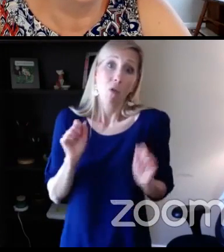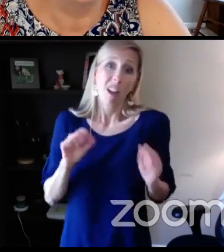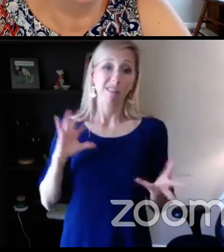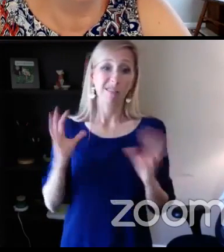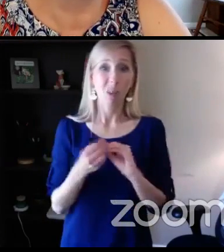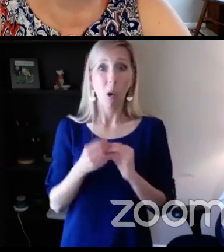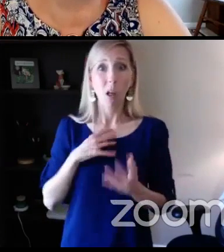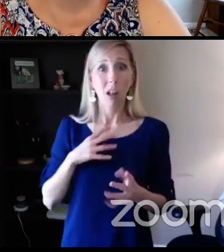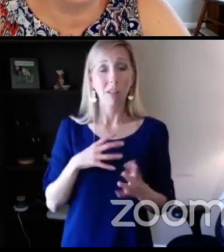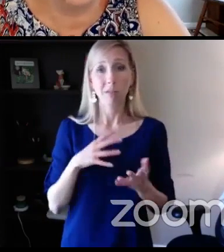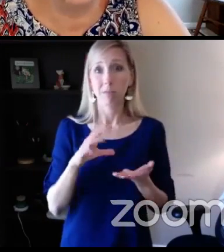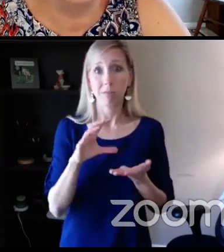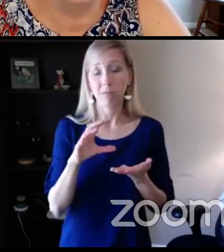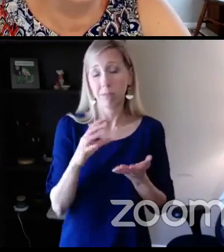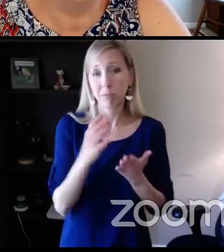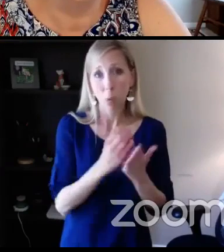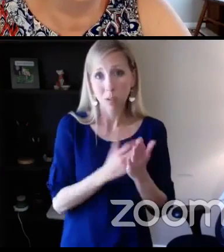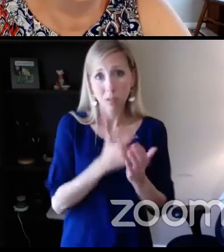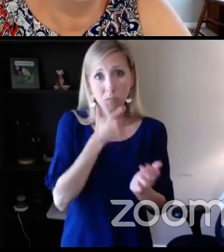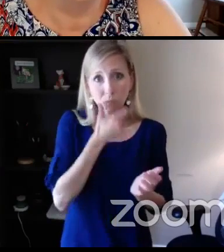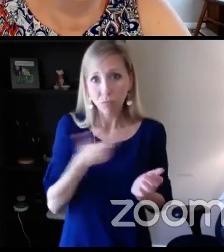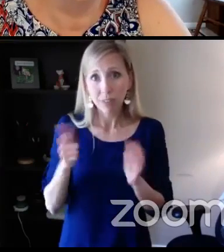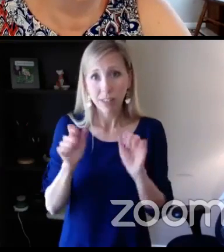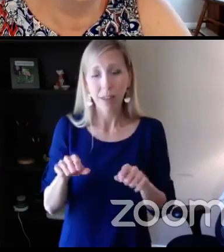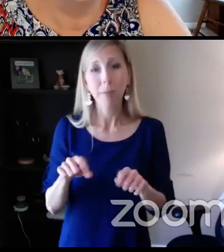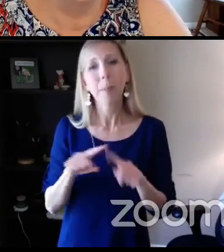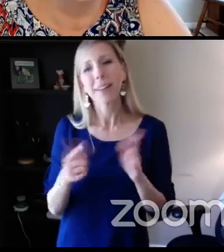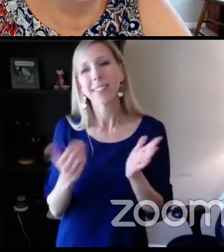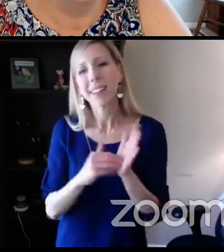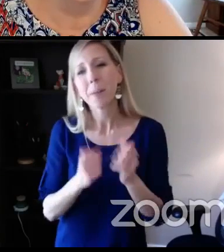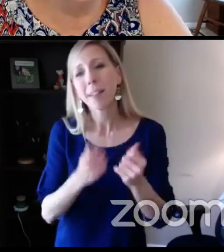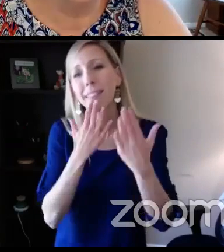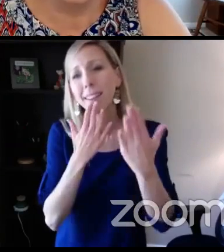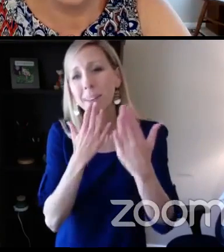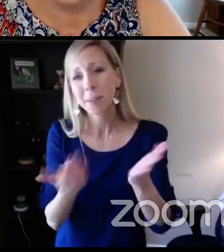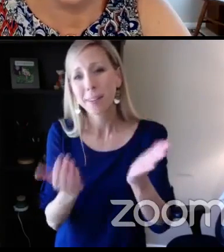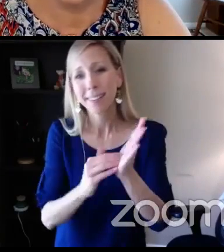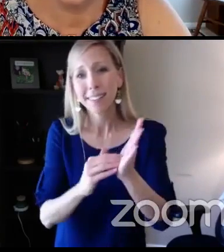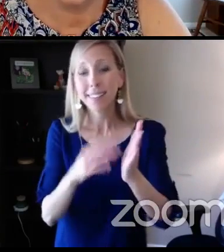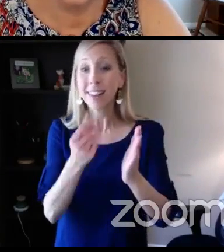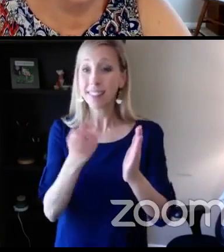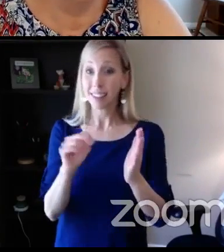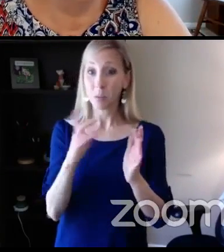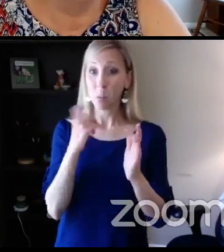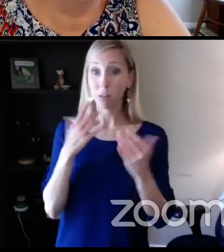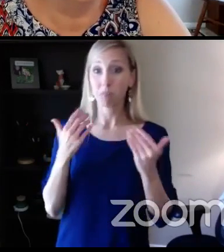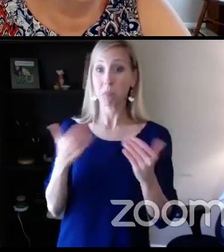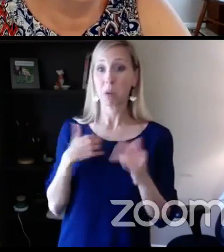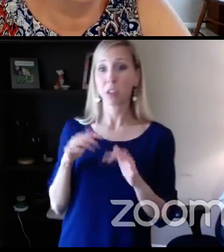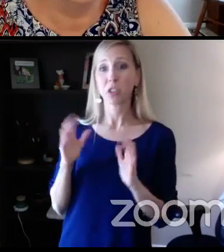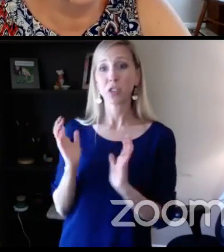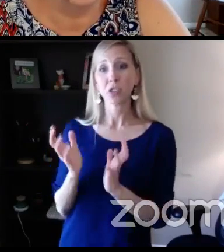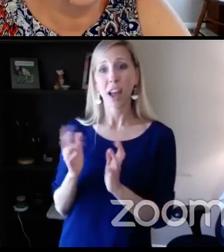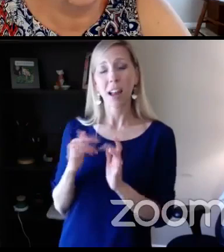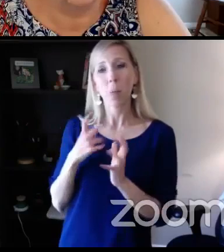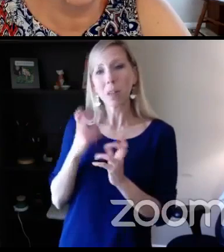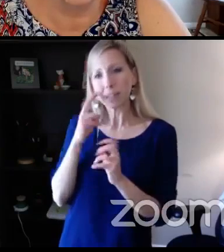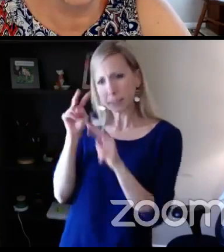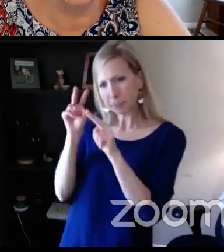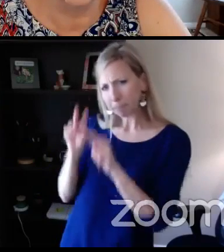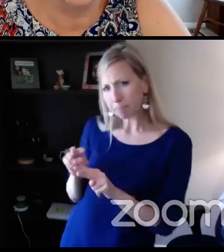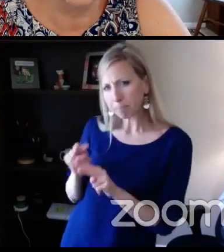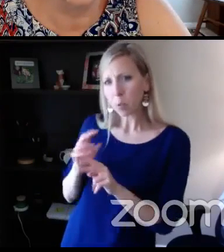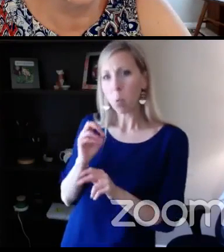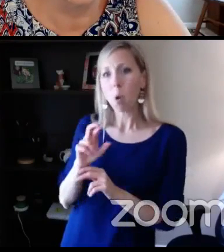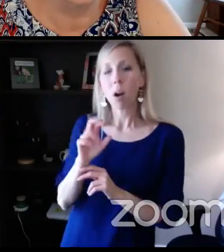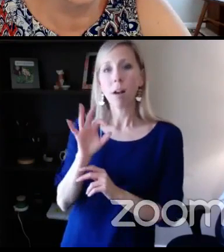today. I would like to just open it up really quickly to see if we have any questions that have come through live on